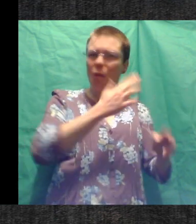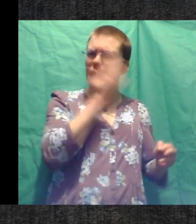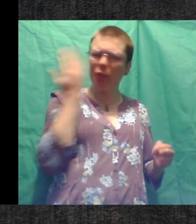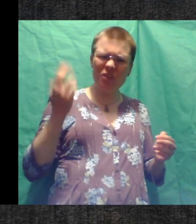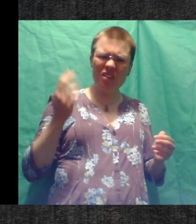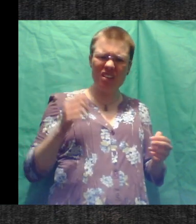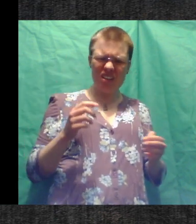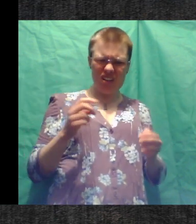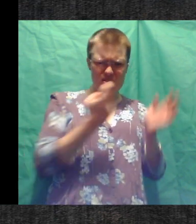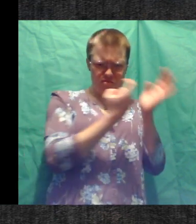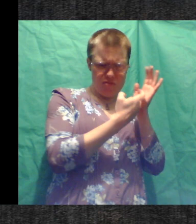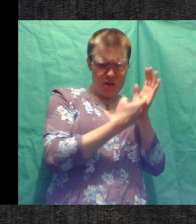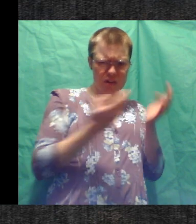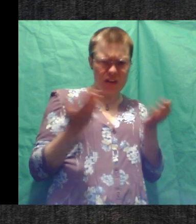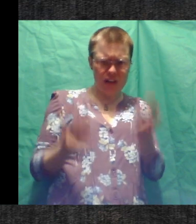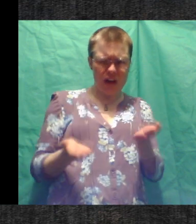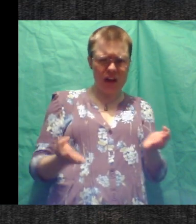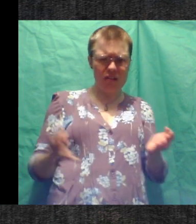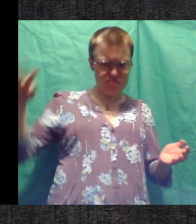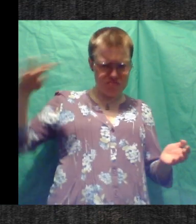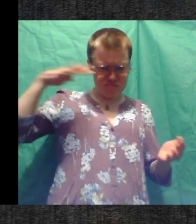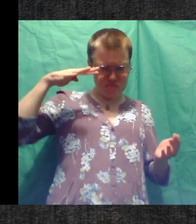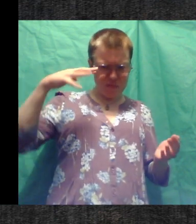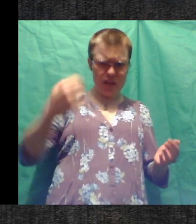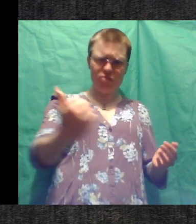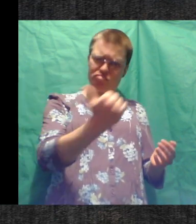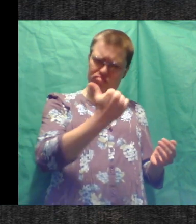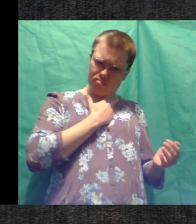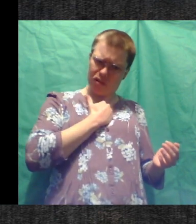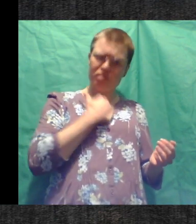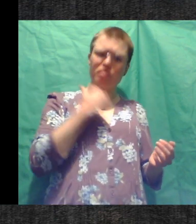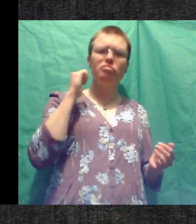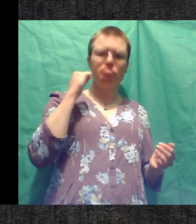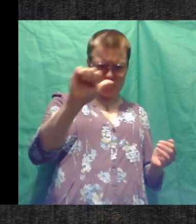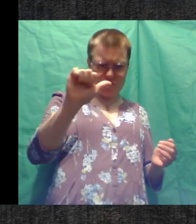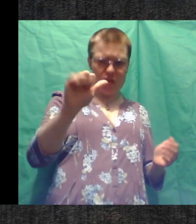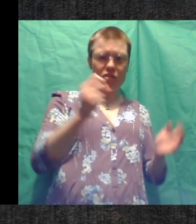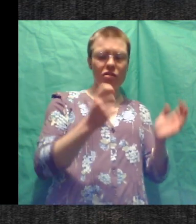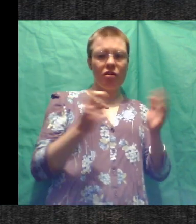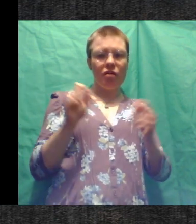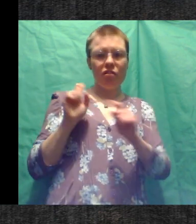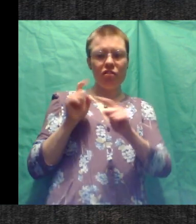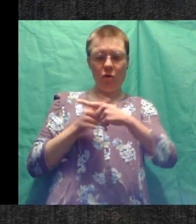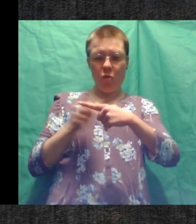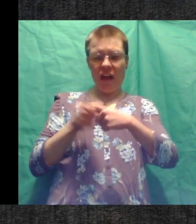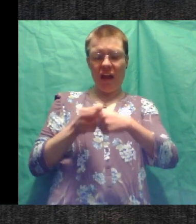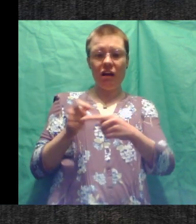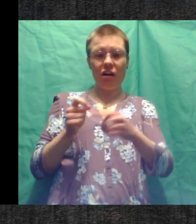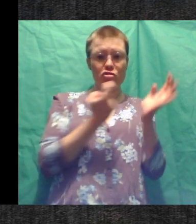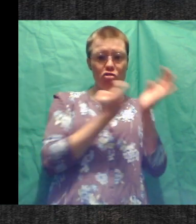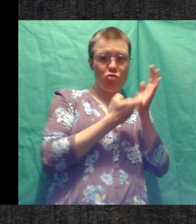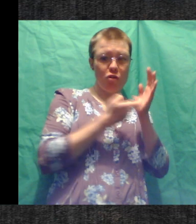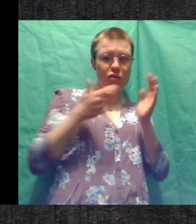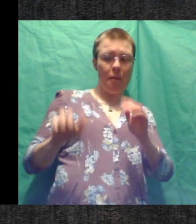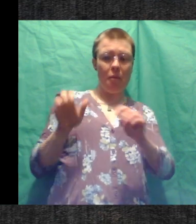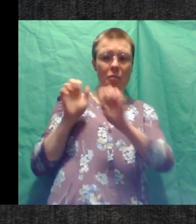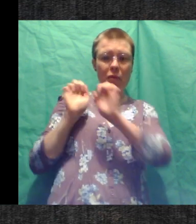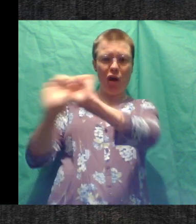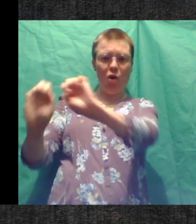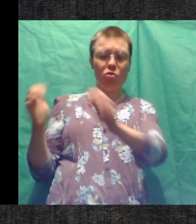orphan. Rhodesia? What's now known as Zimbabwe? Yes. Rhodesia was owned by England